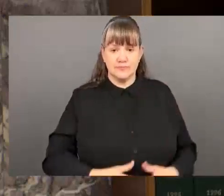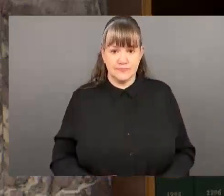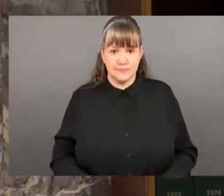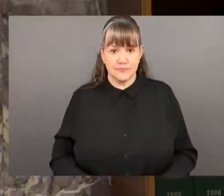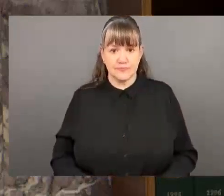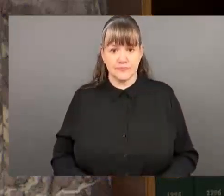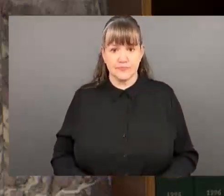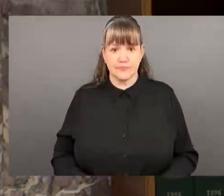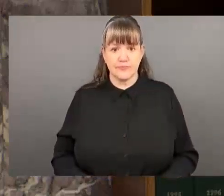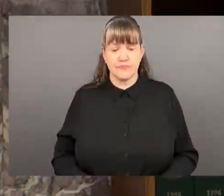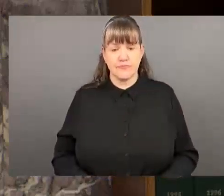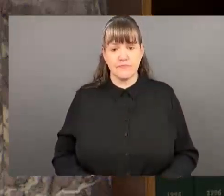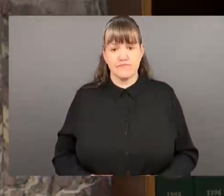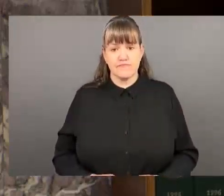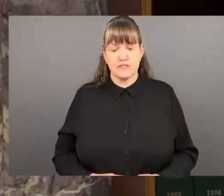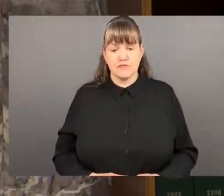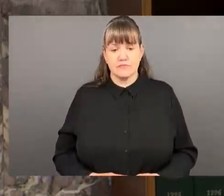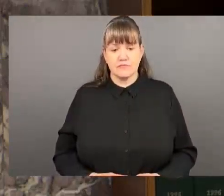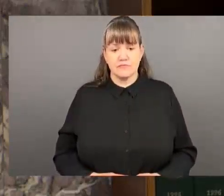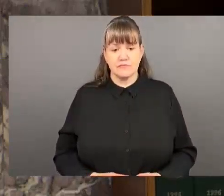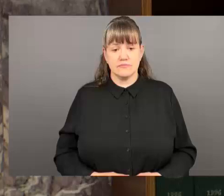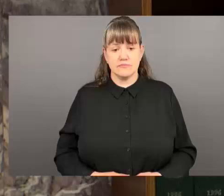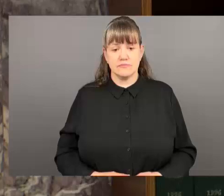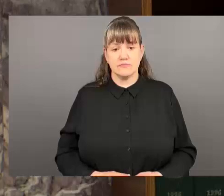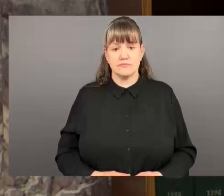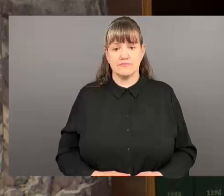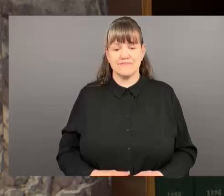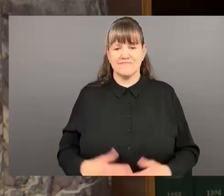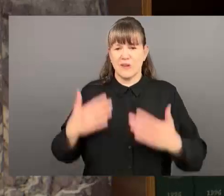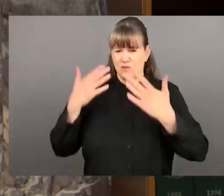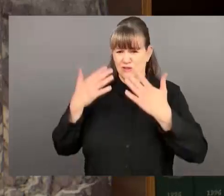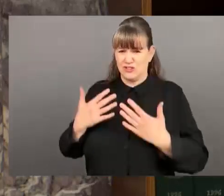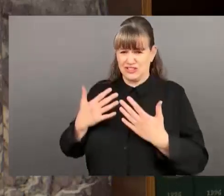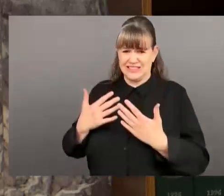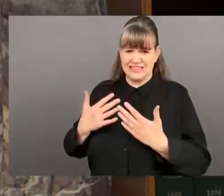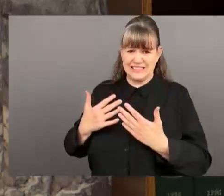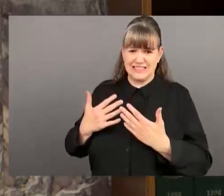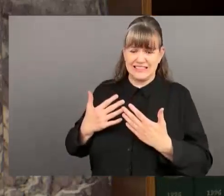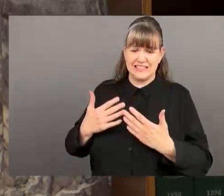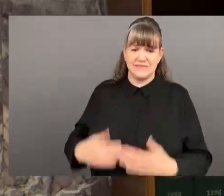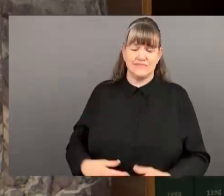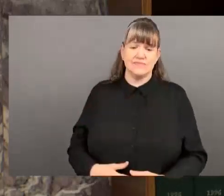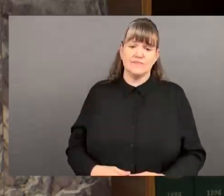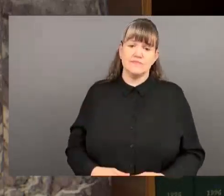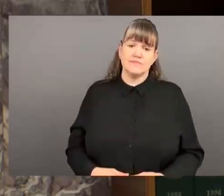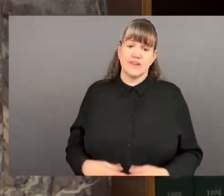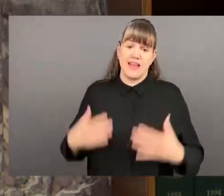Unfortunately, with all the canvassing of the crippling healthcare system in British Columbia,